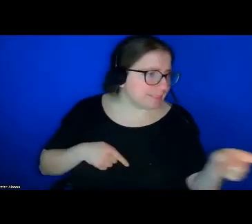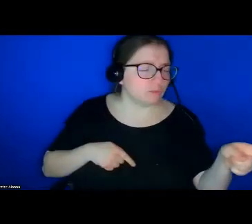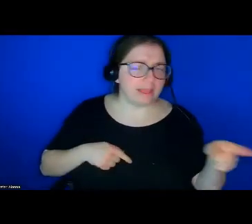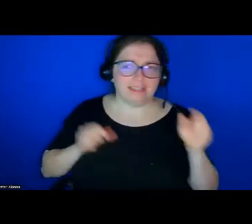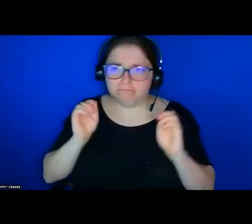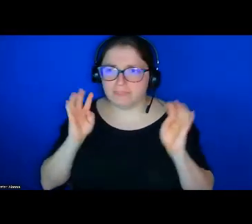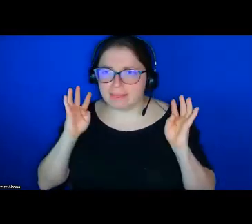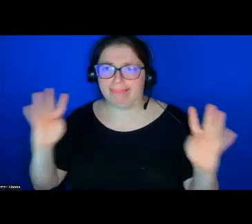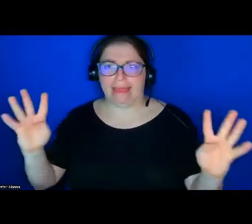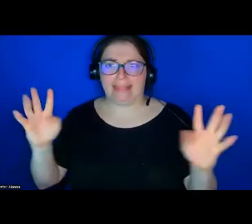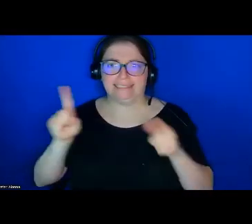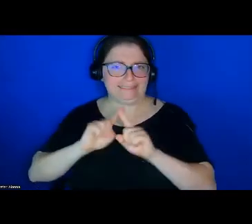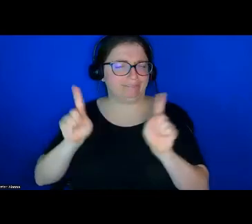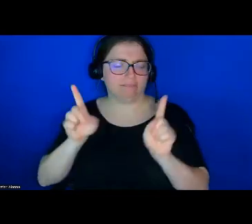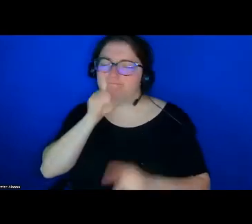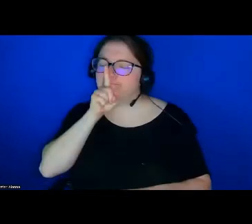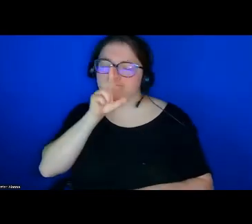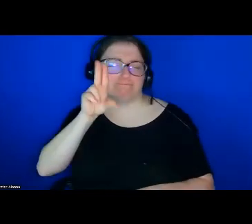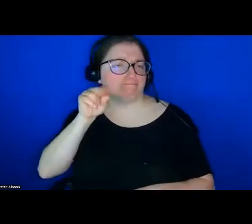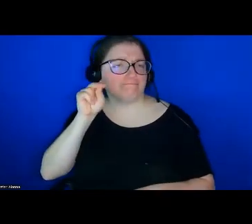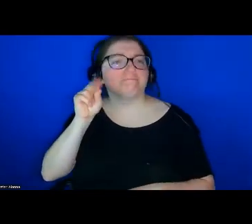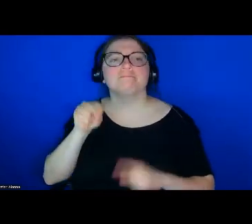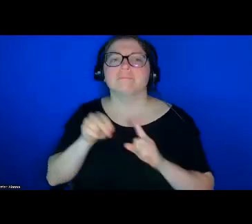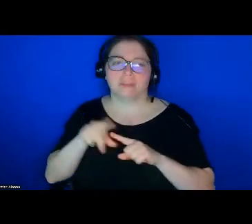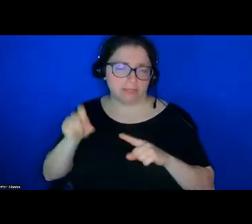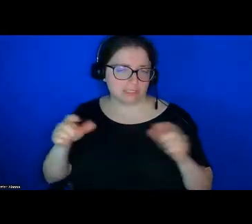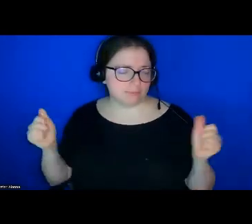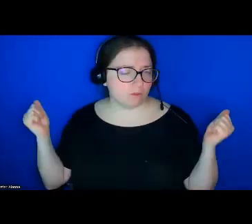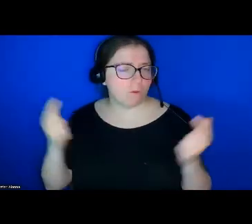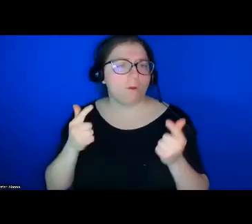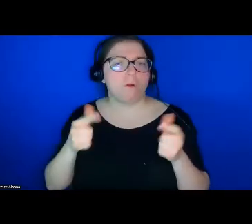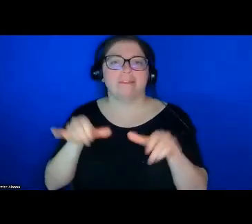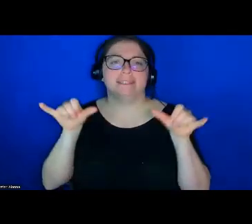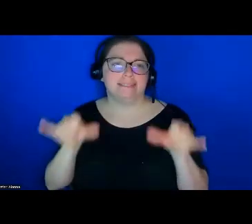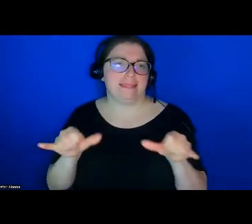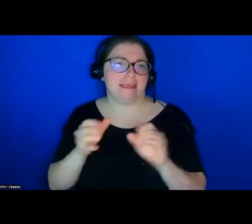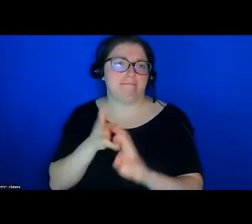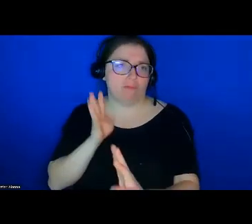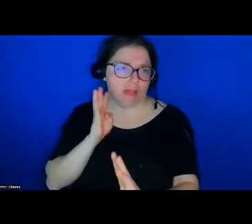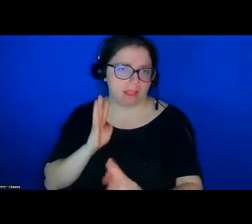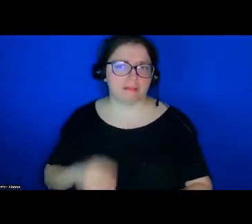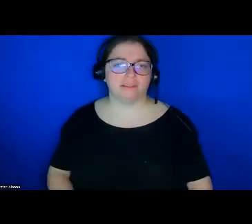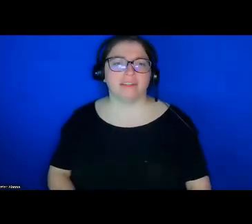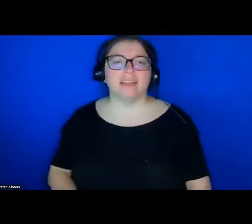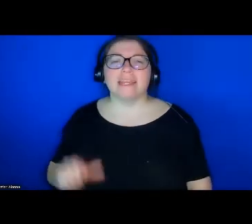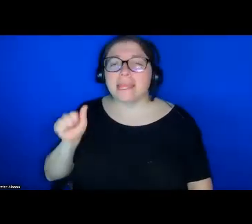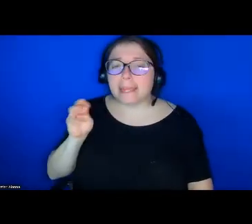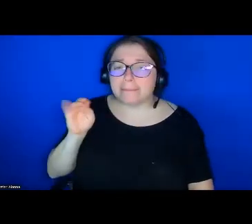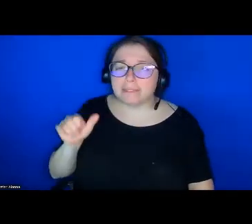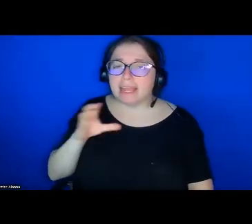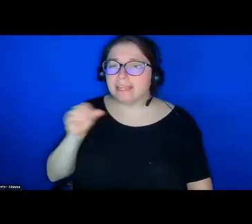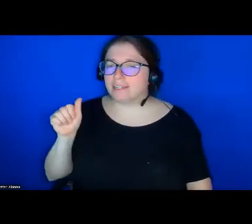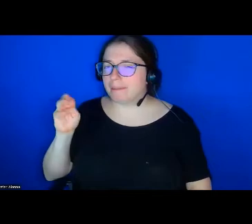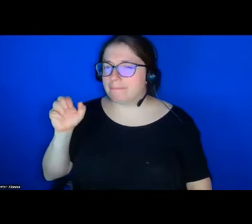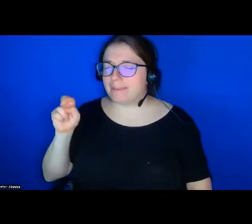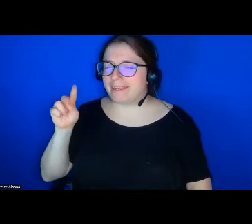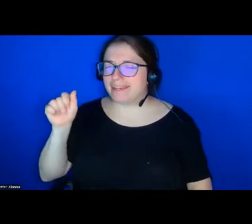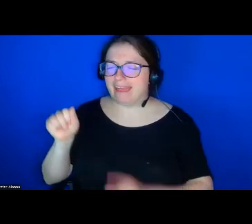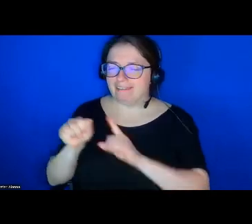person receives and Amanda and Amy you should correct me if I'm wrong because I am just an outside observer here and you all are the the experts here